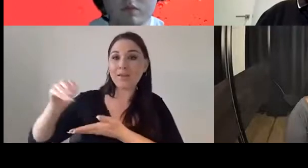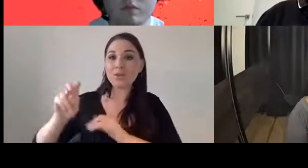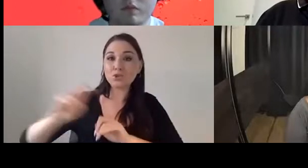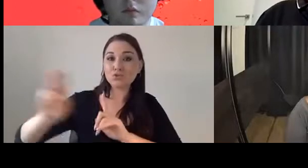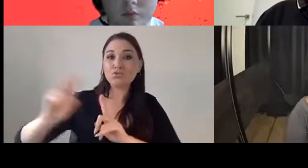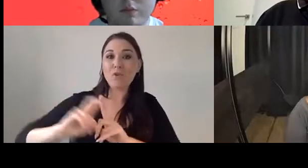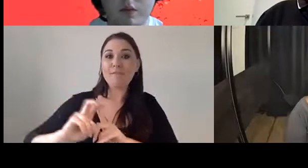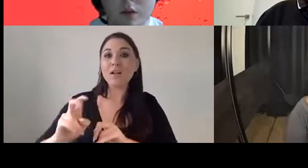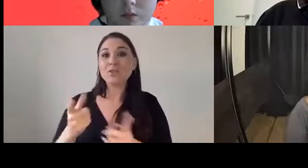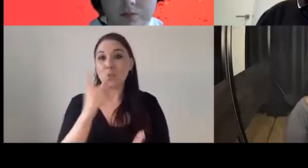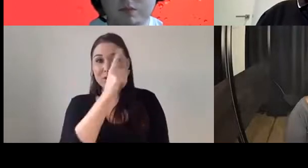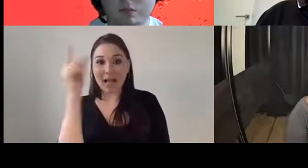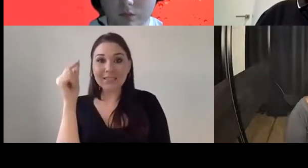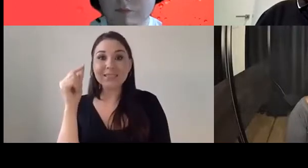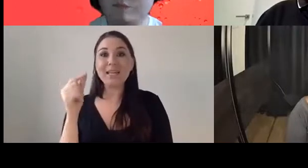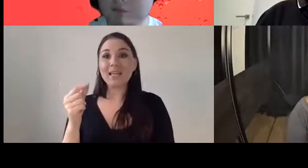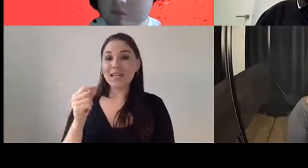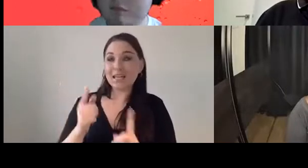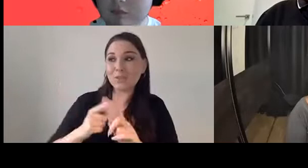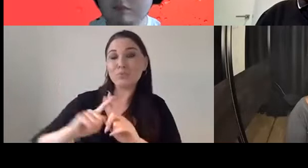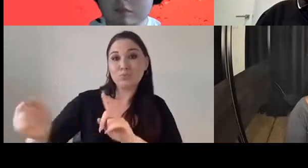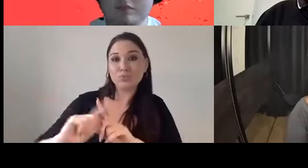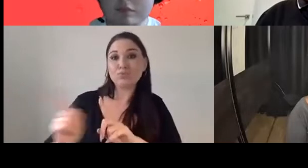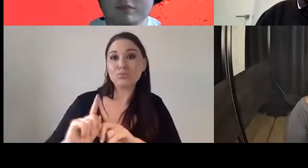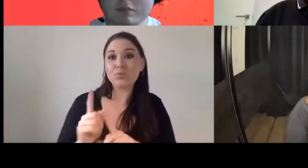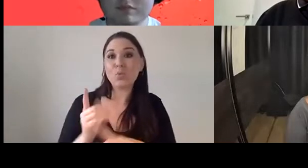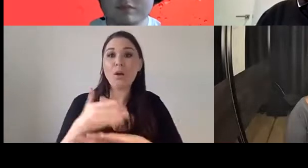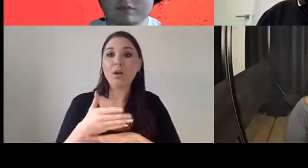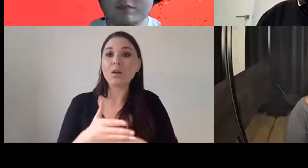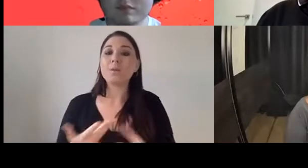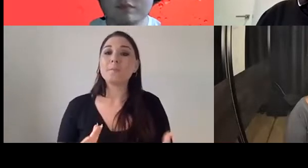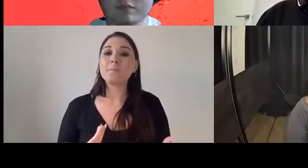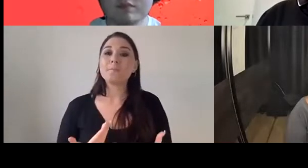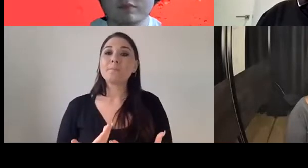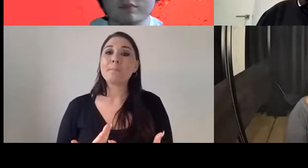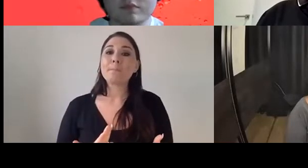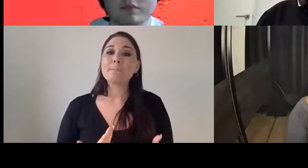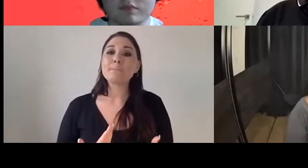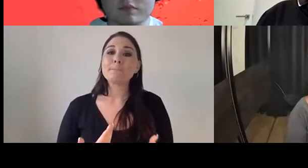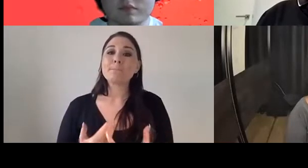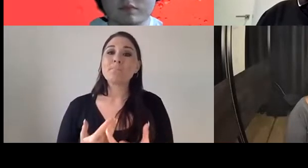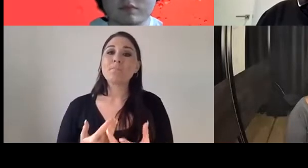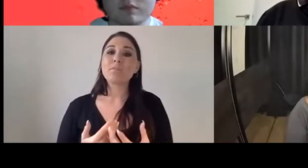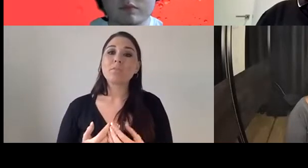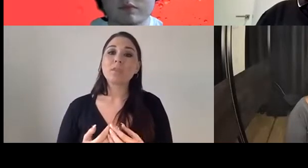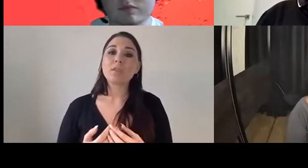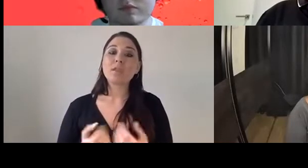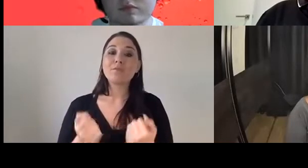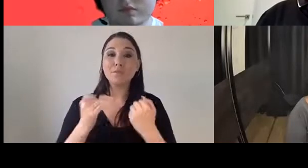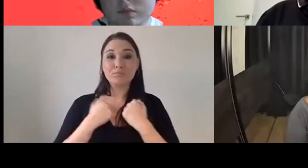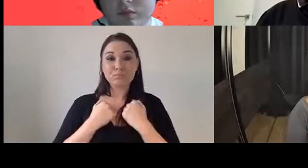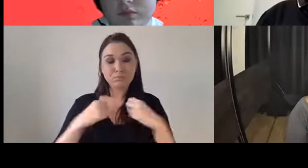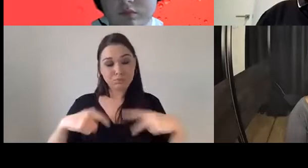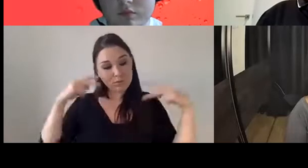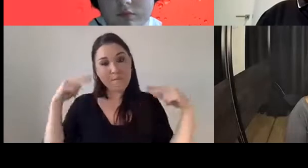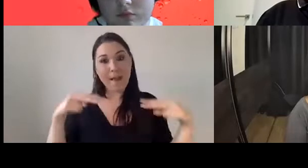covered taxi fares to and from work. So from a disability